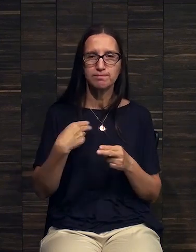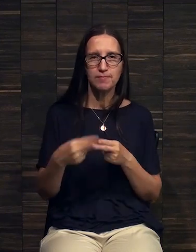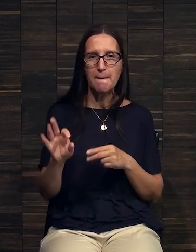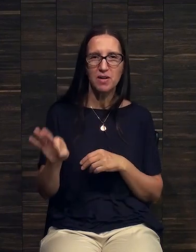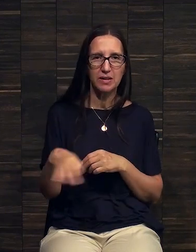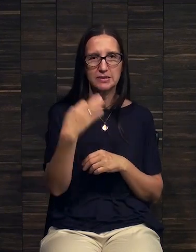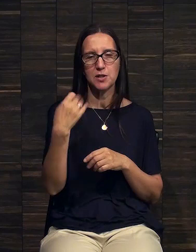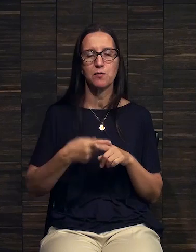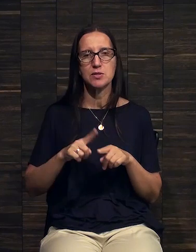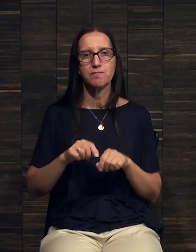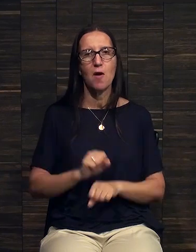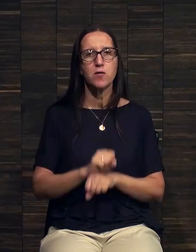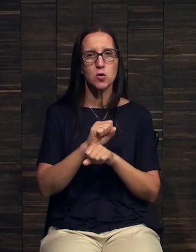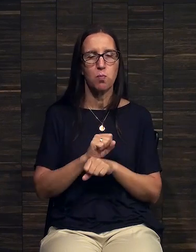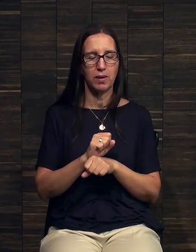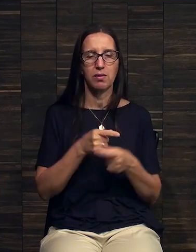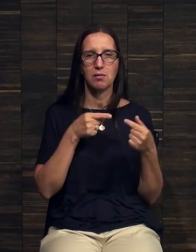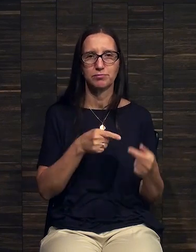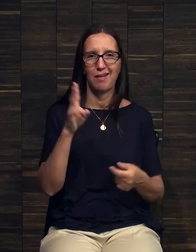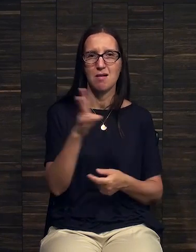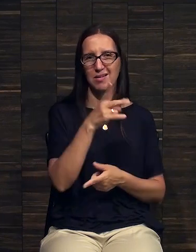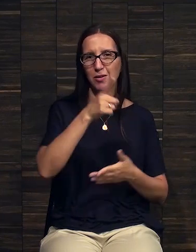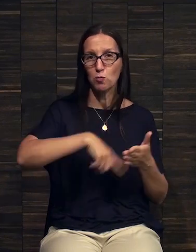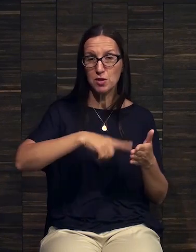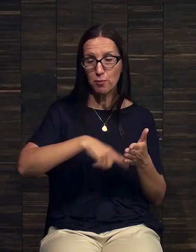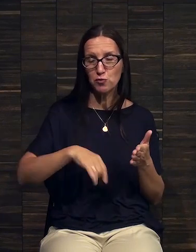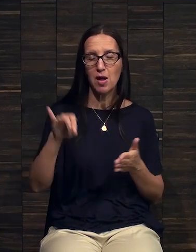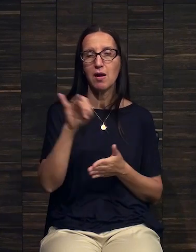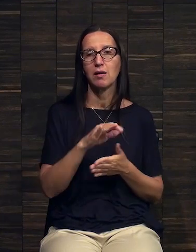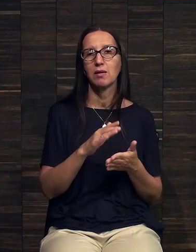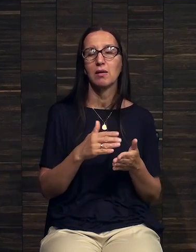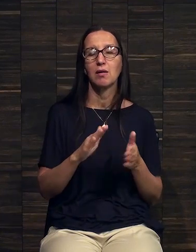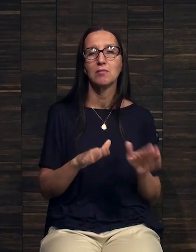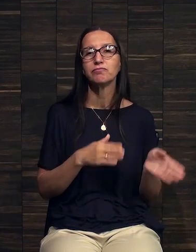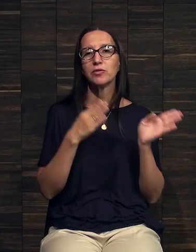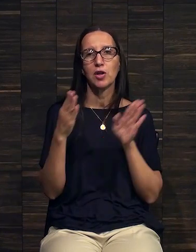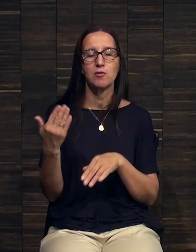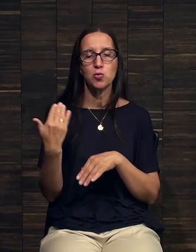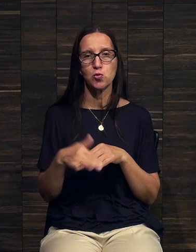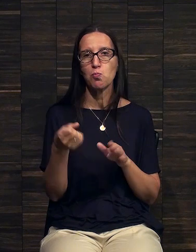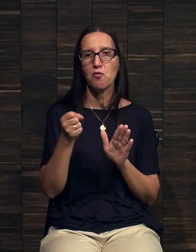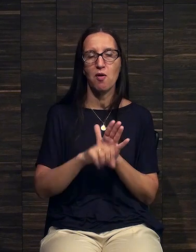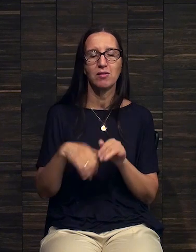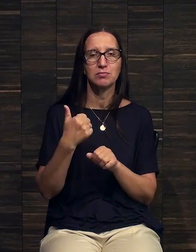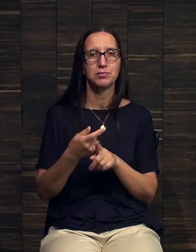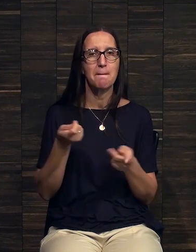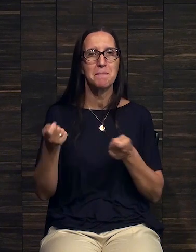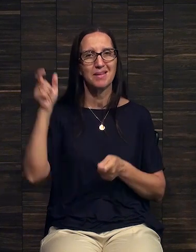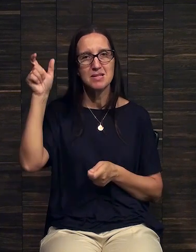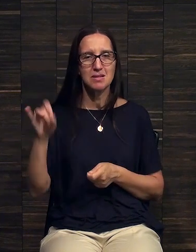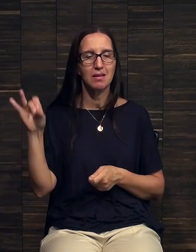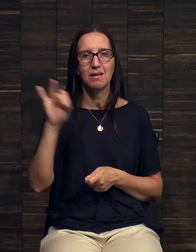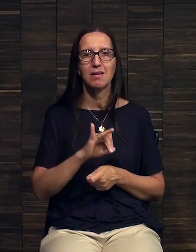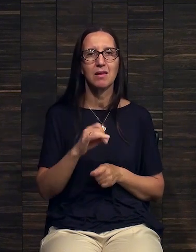they provoke the religious riots, and then they killed the president and